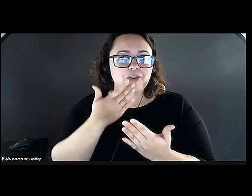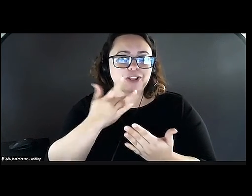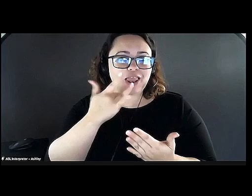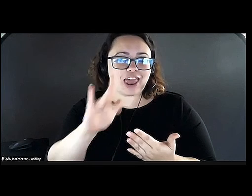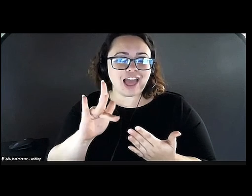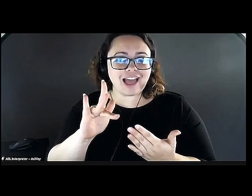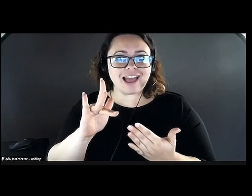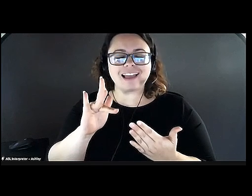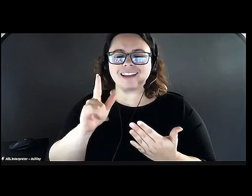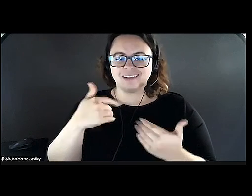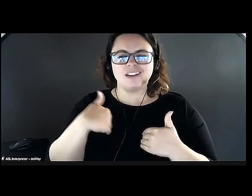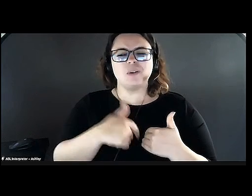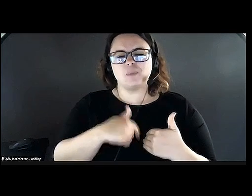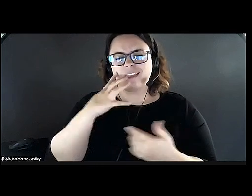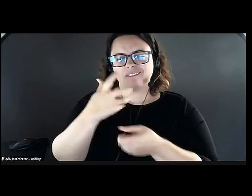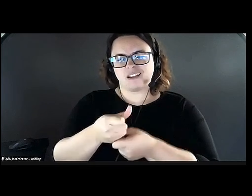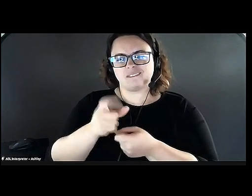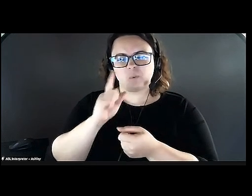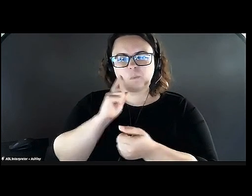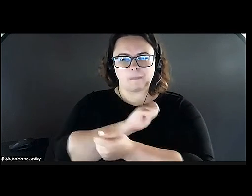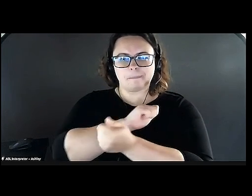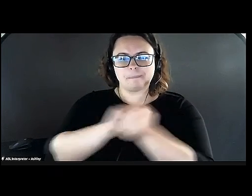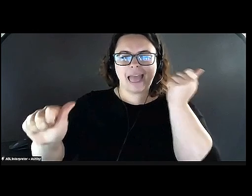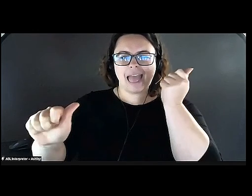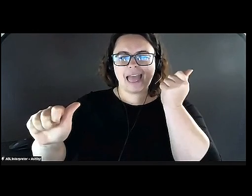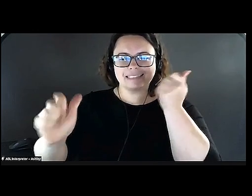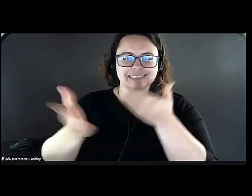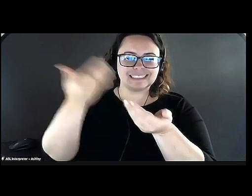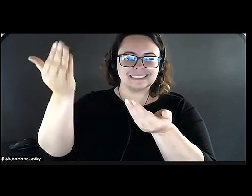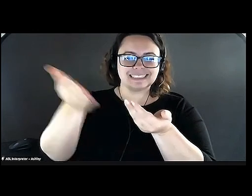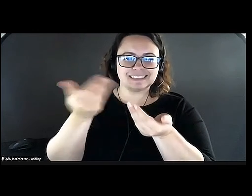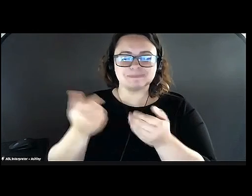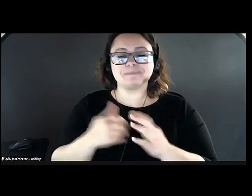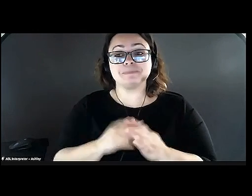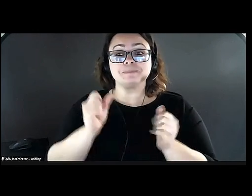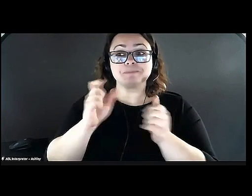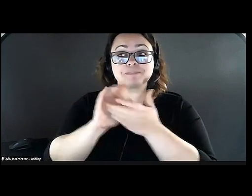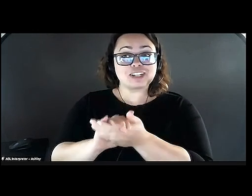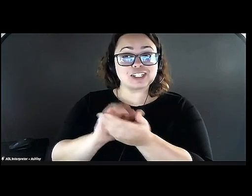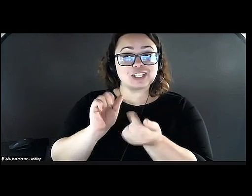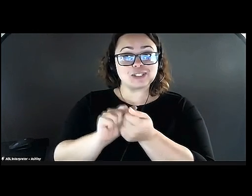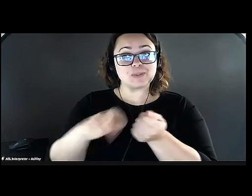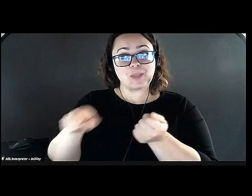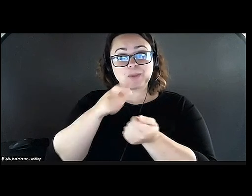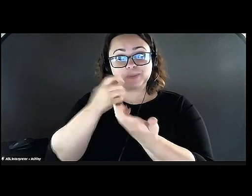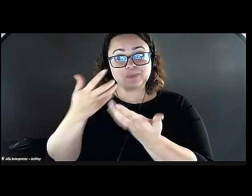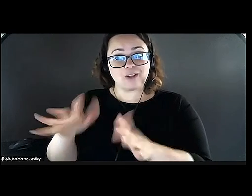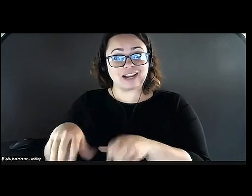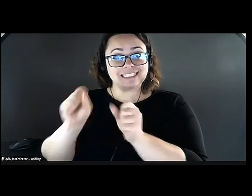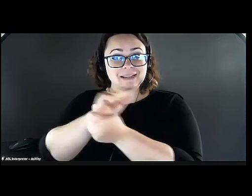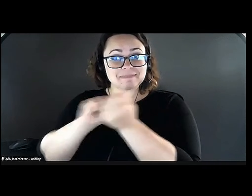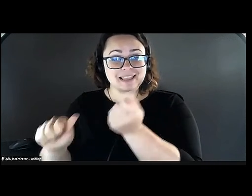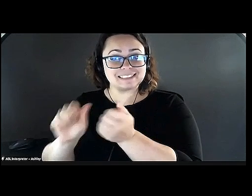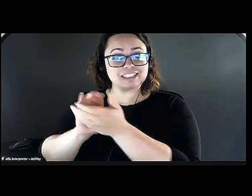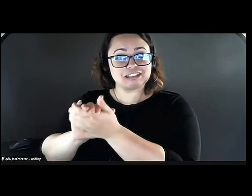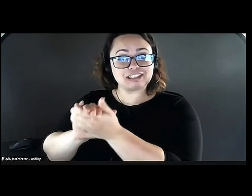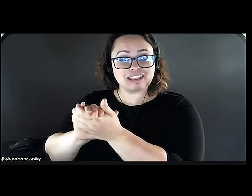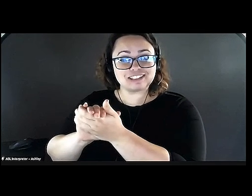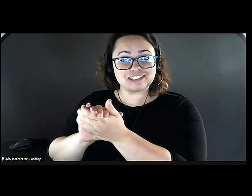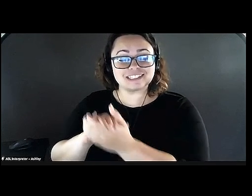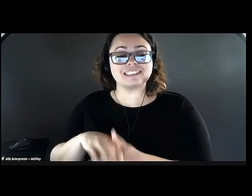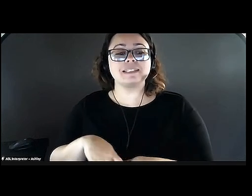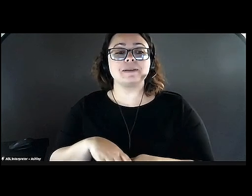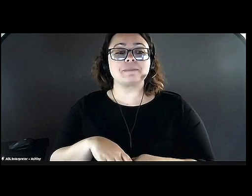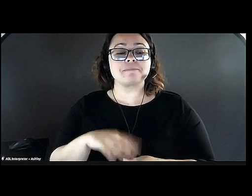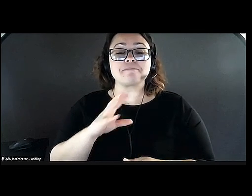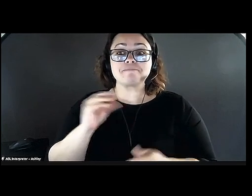every confidence that you will pass with flying colors. So congratulations to the ones that have already taken it and passed.